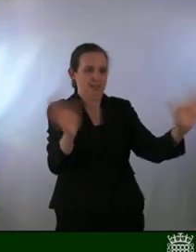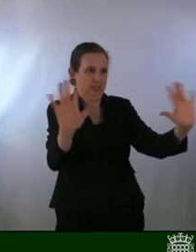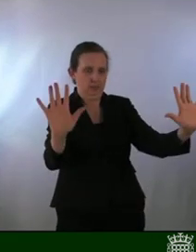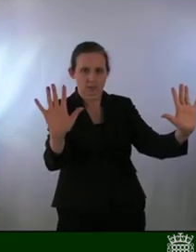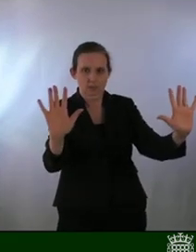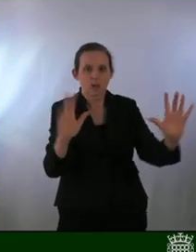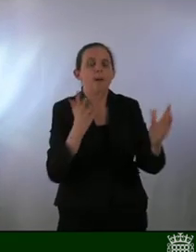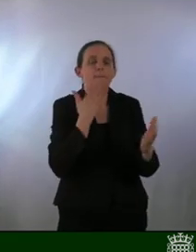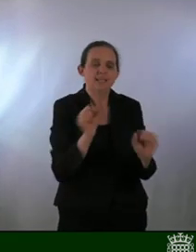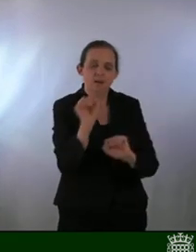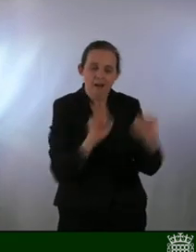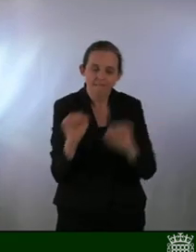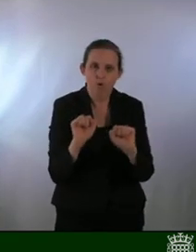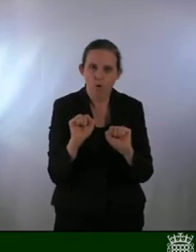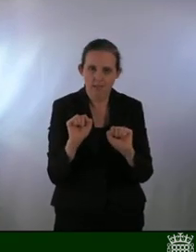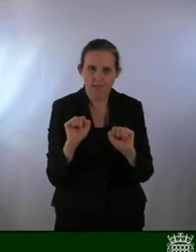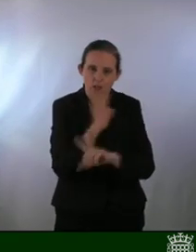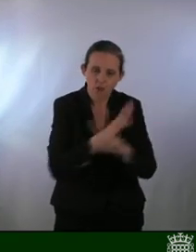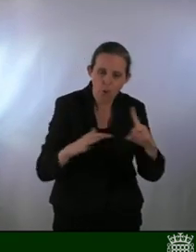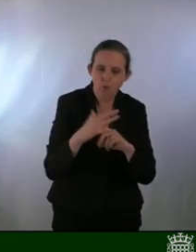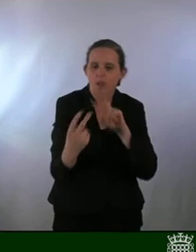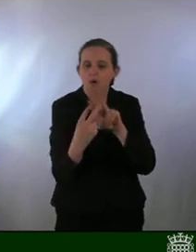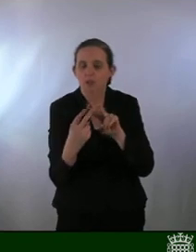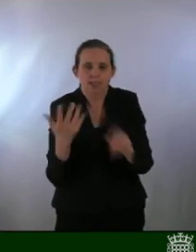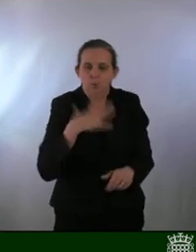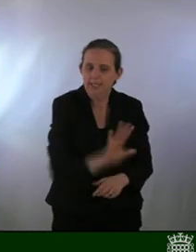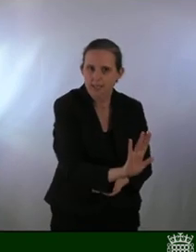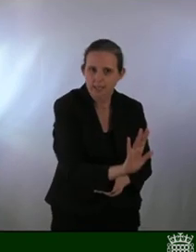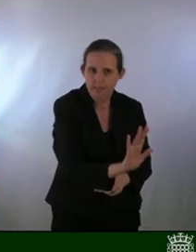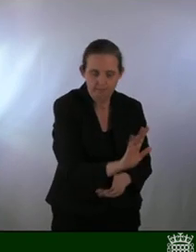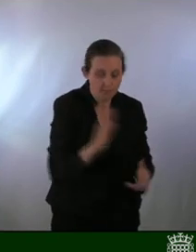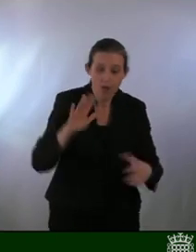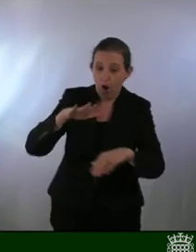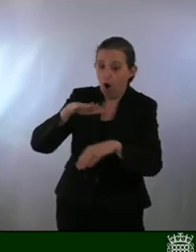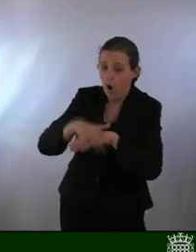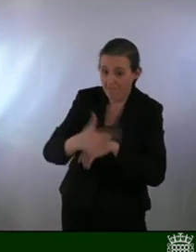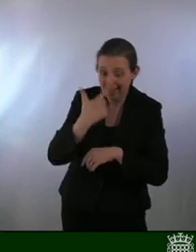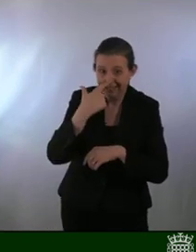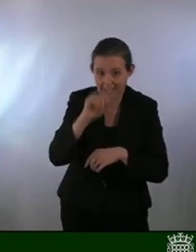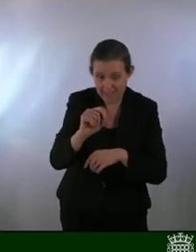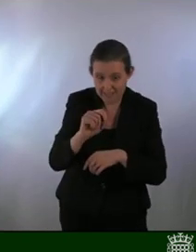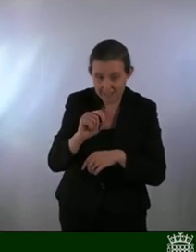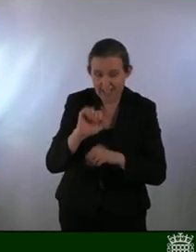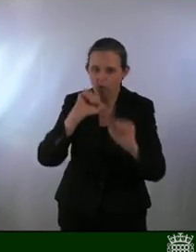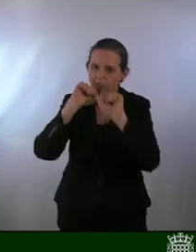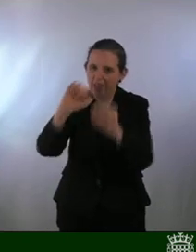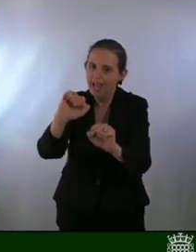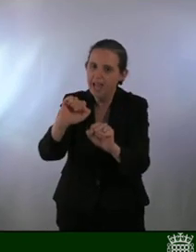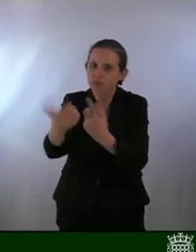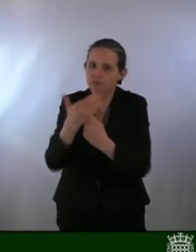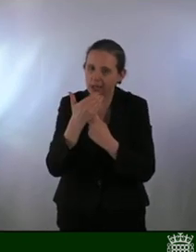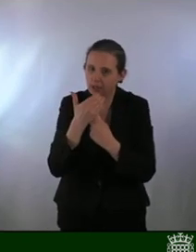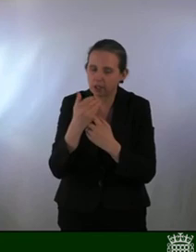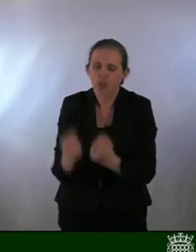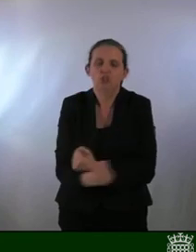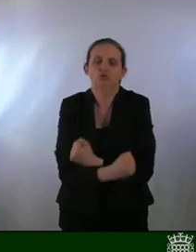avoid unnecessary social contact. For the over 70s, for their own protection, that is strongly